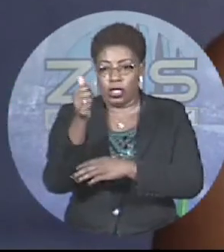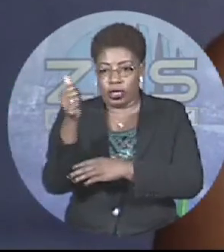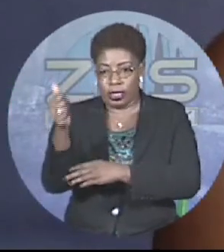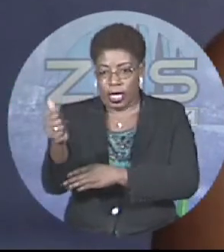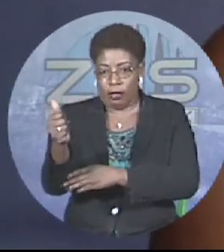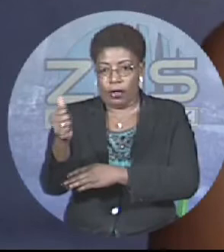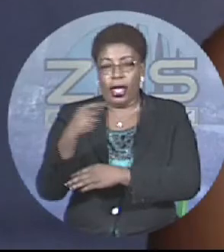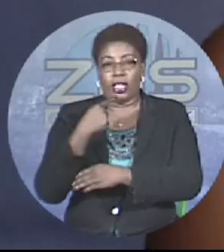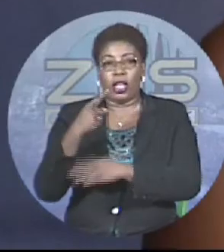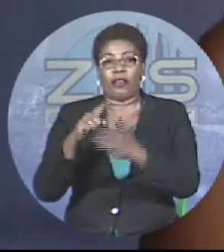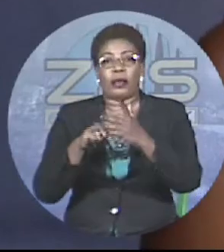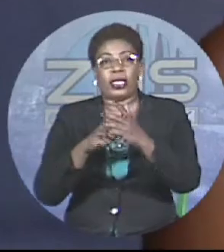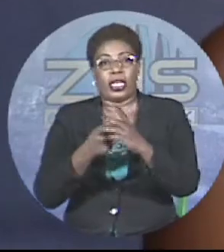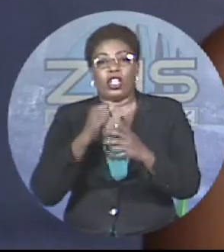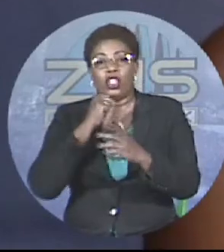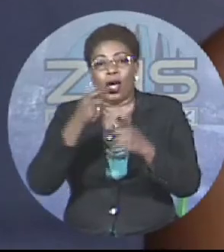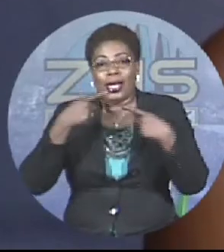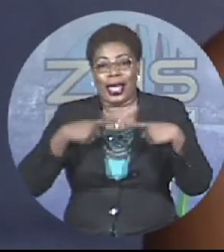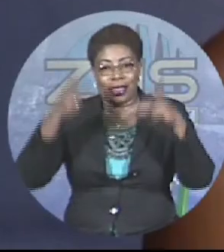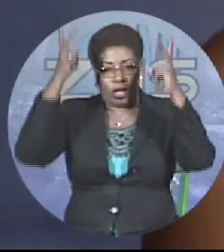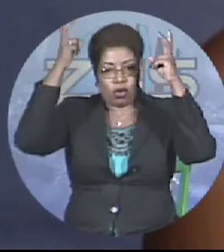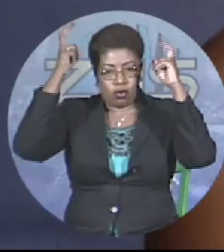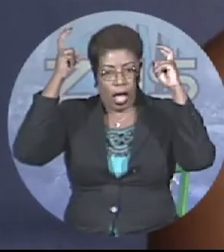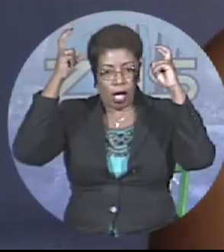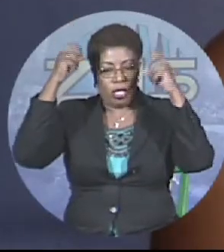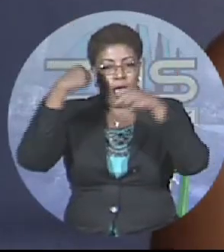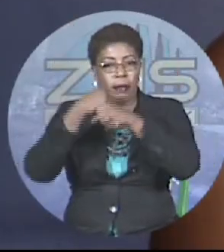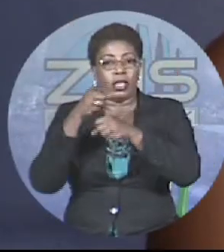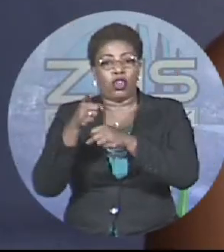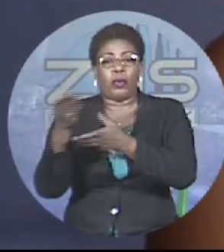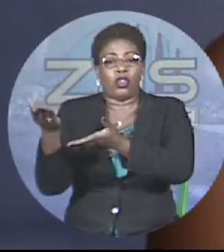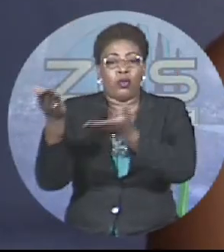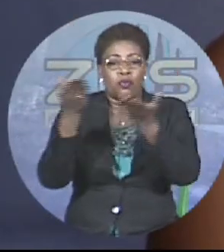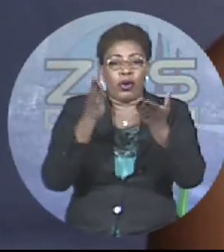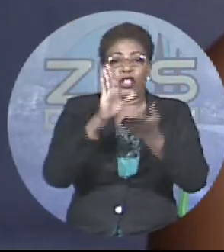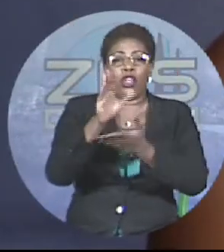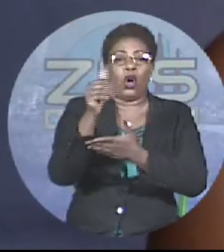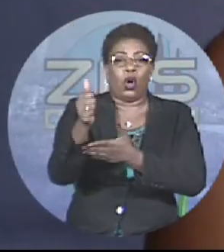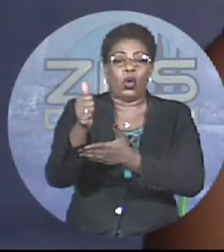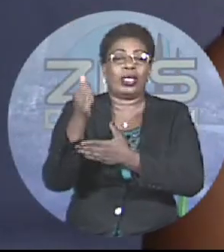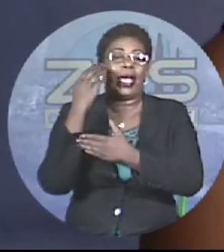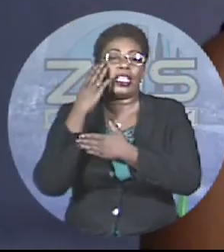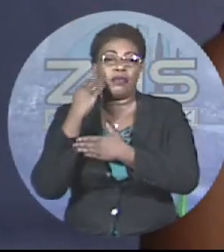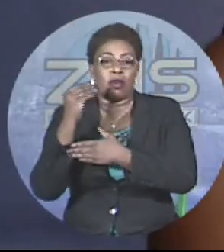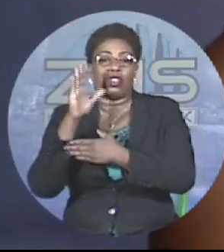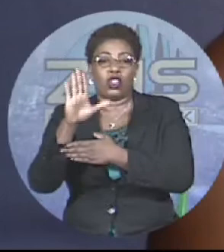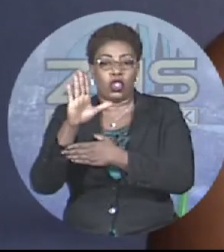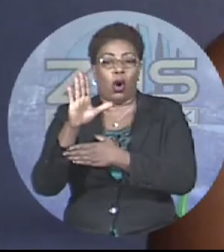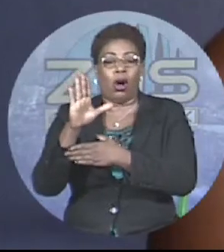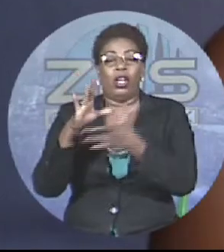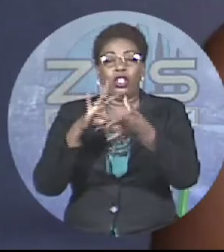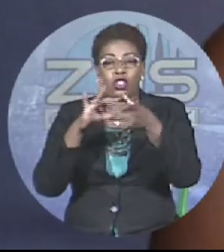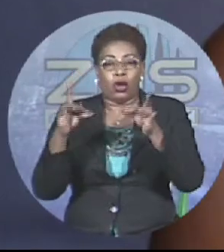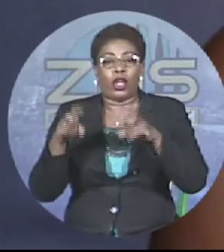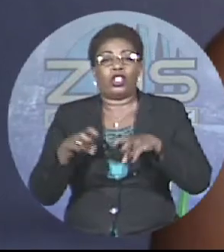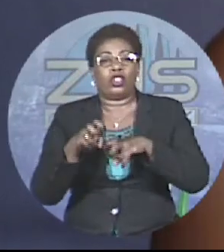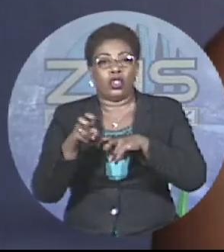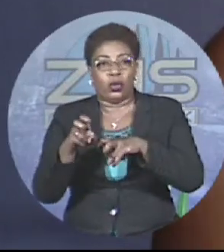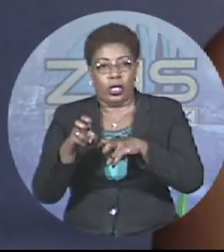that from the beginning, to not let the crown make you, but you bring your own experiences, your own life journey when you make this course.